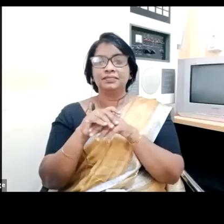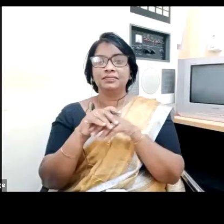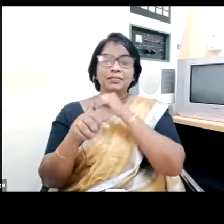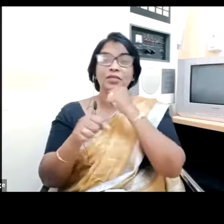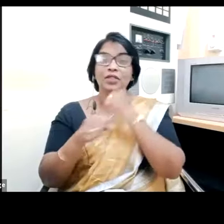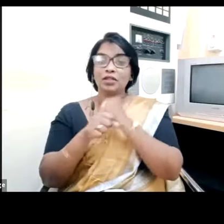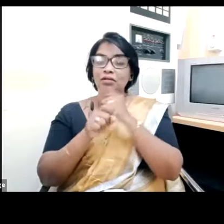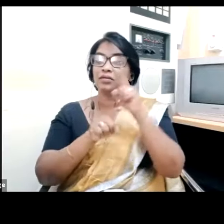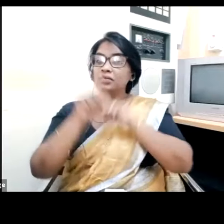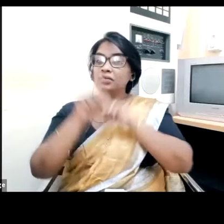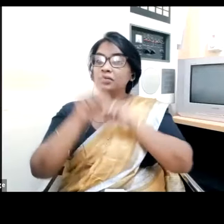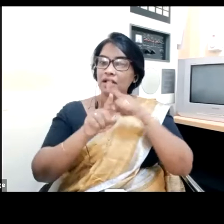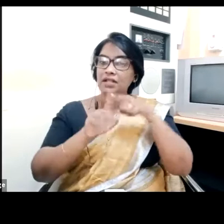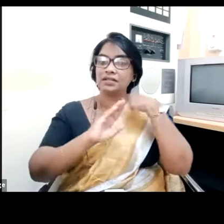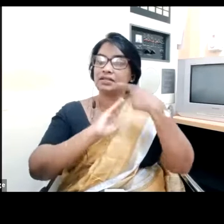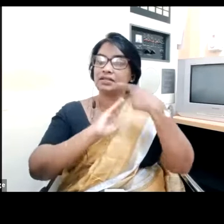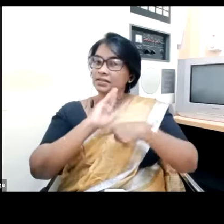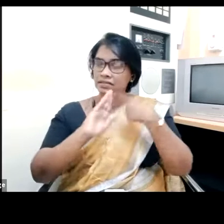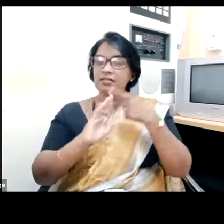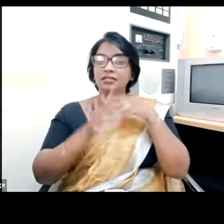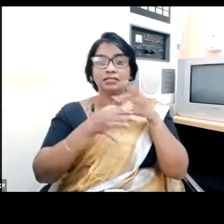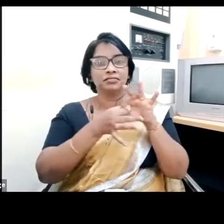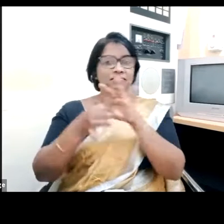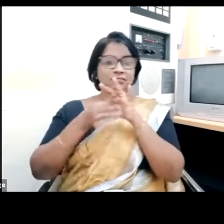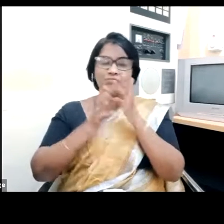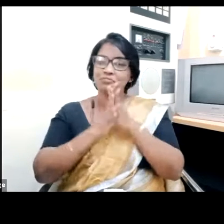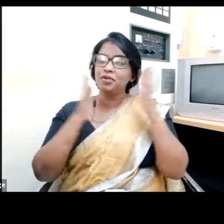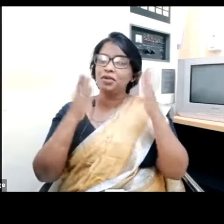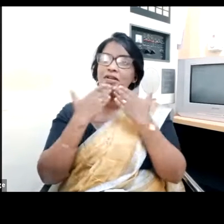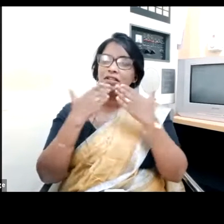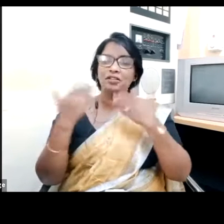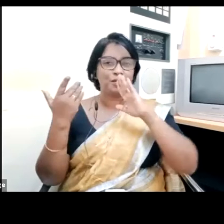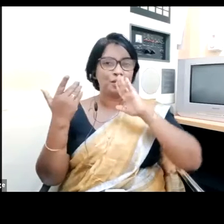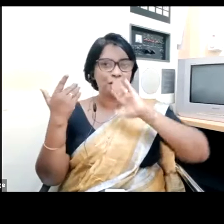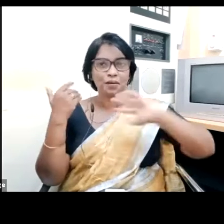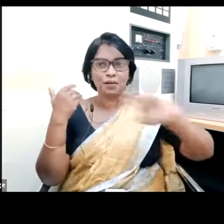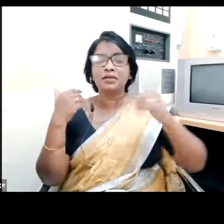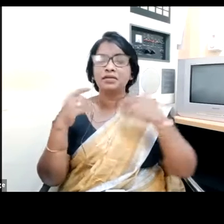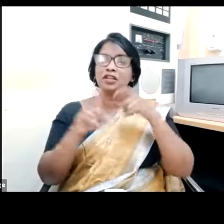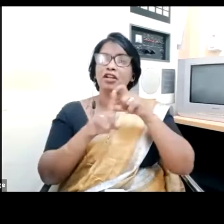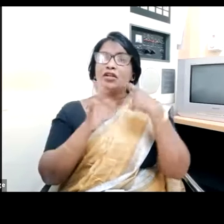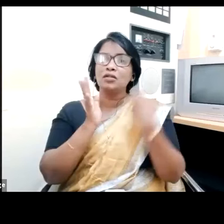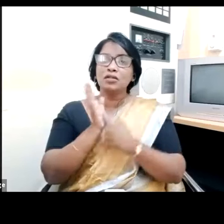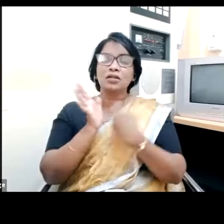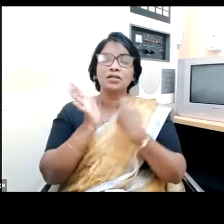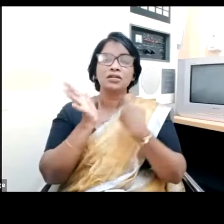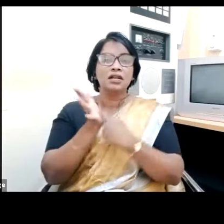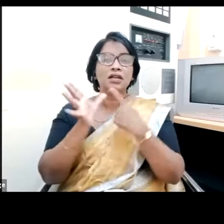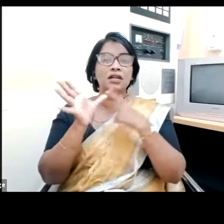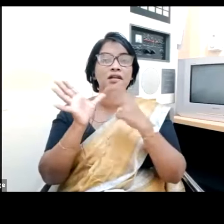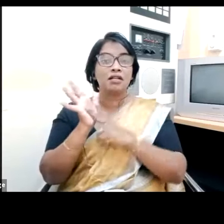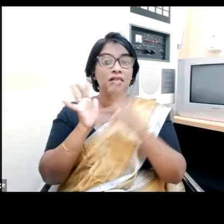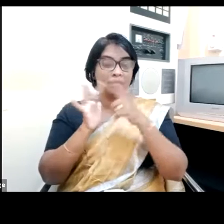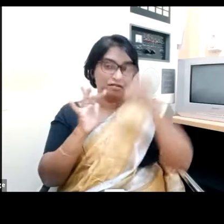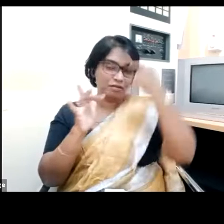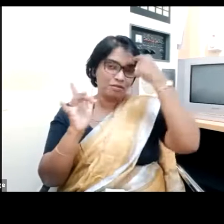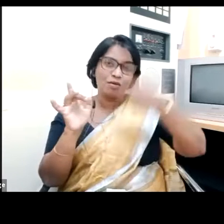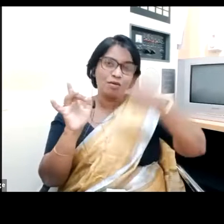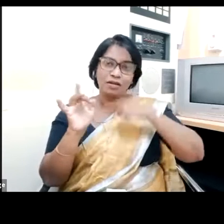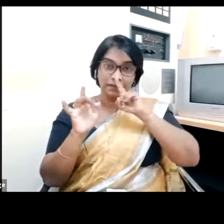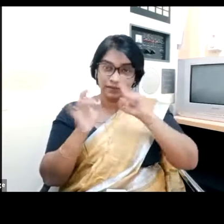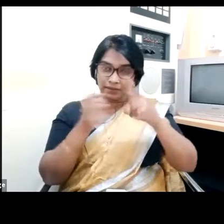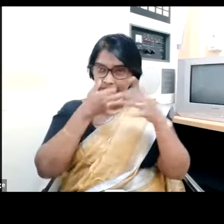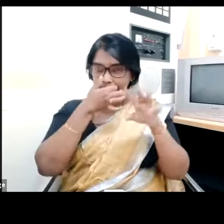for the invitation, and Dr. Ravi and Janani for their introduction. Most of you are probably familiar with our work at the UN